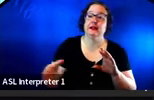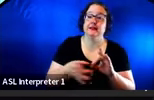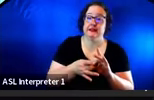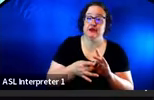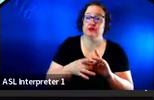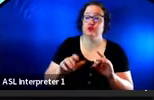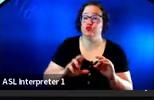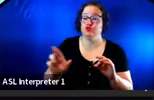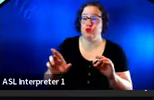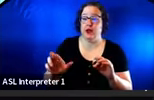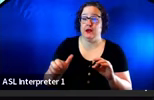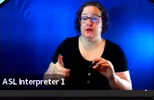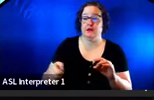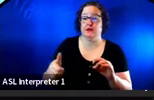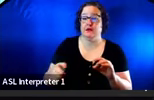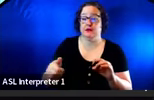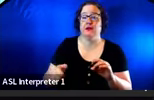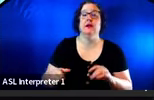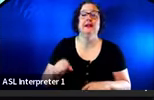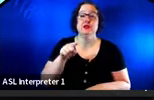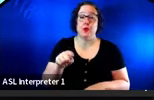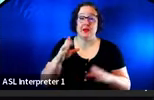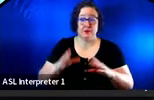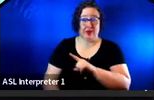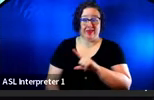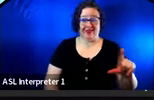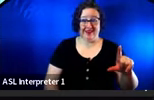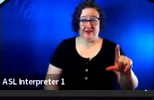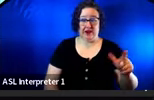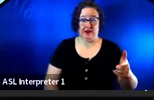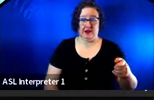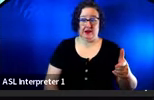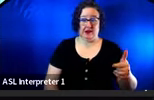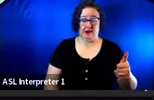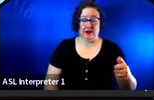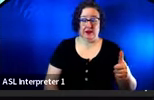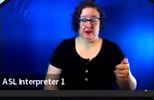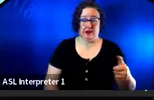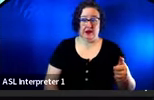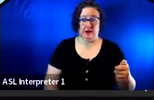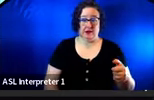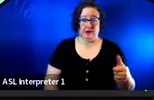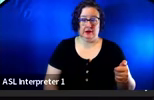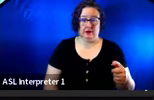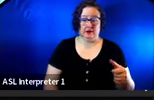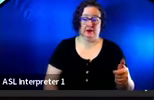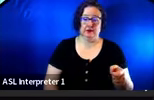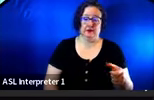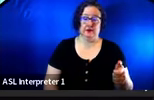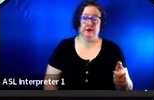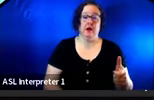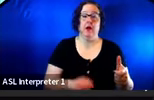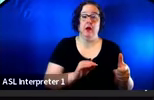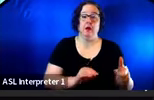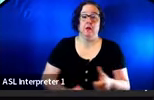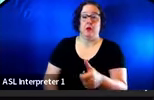left-handed user that is using the thumb to operate the left thumbstick, but moving the controller around